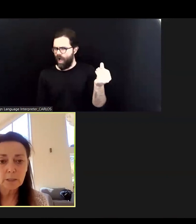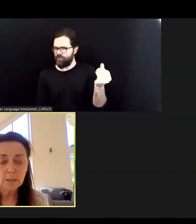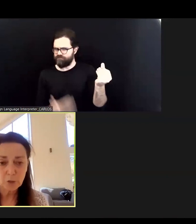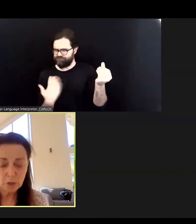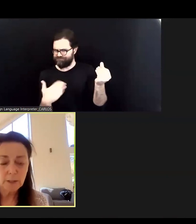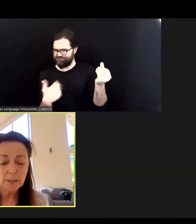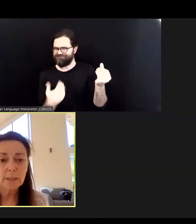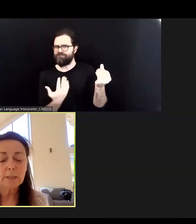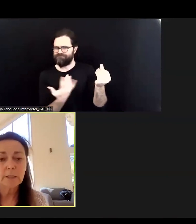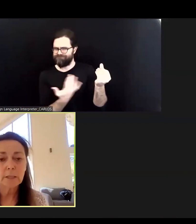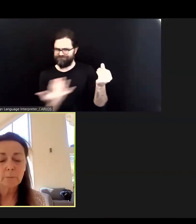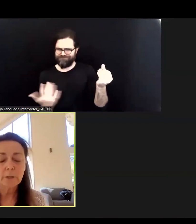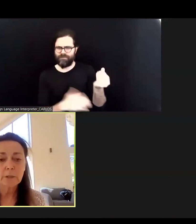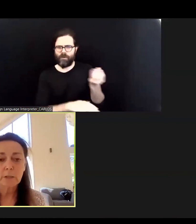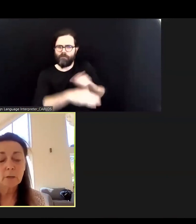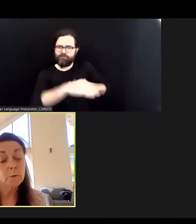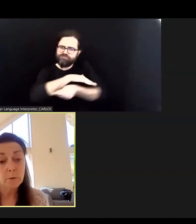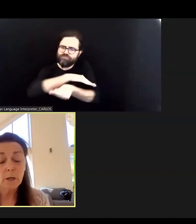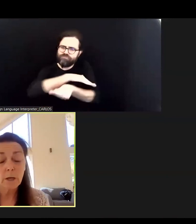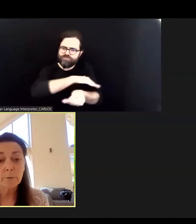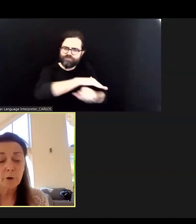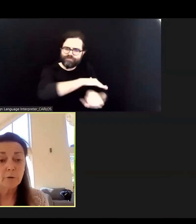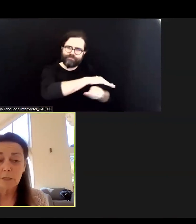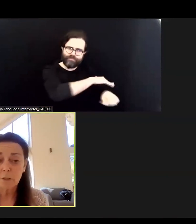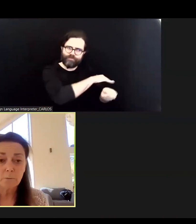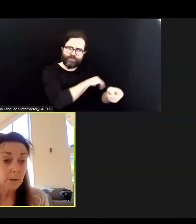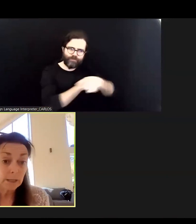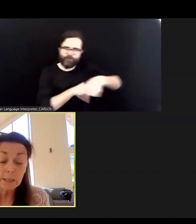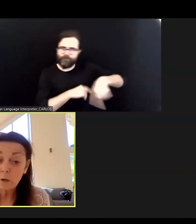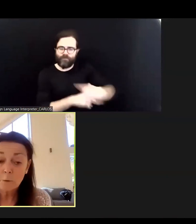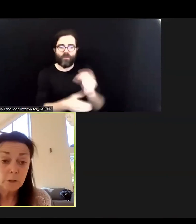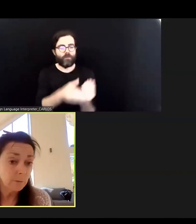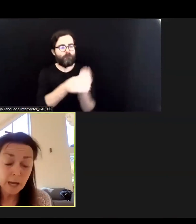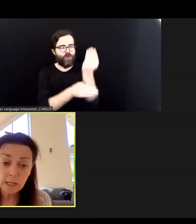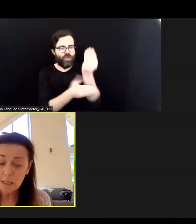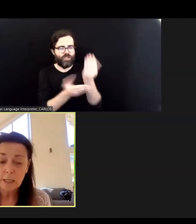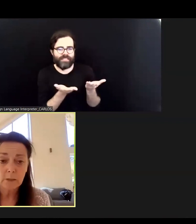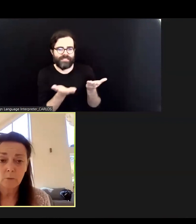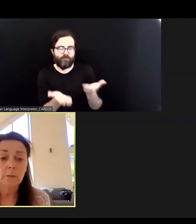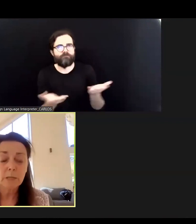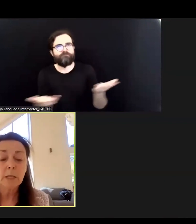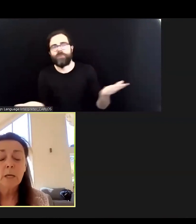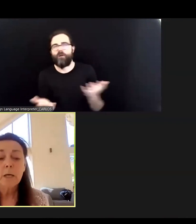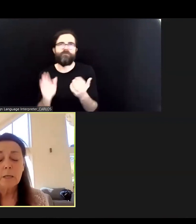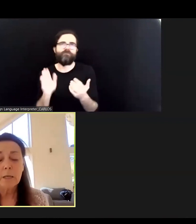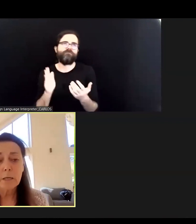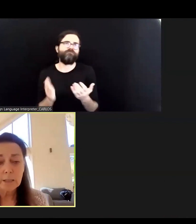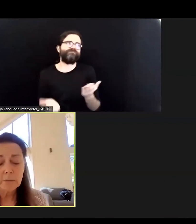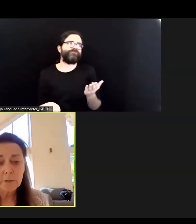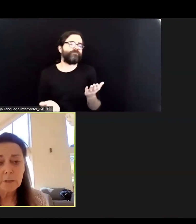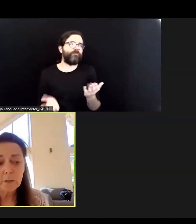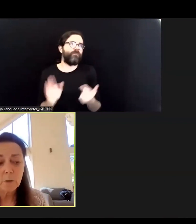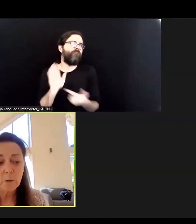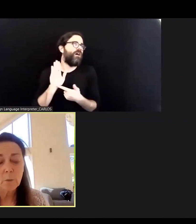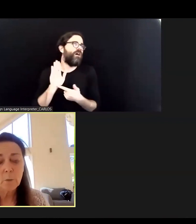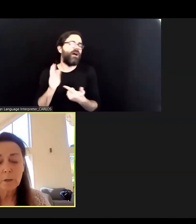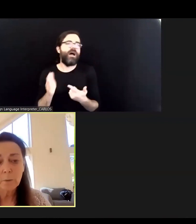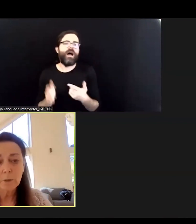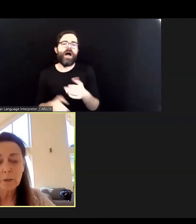than 20 years. And for 18 or so of those years, we had public sector bodies were